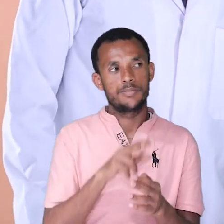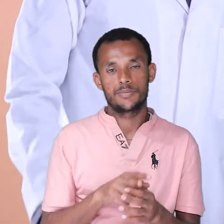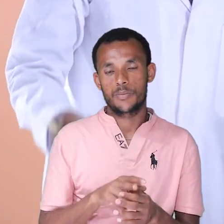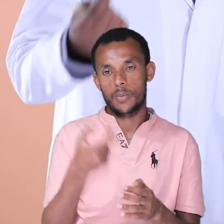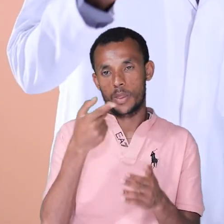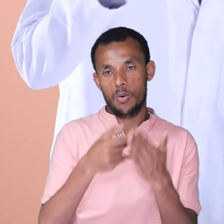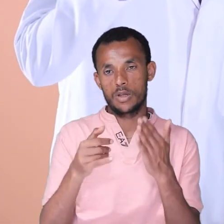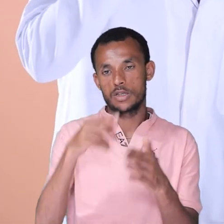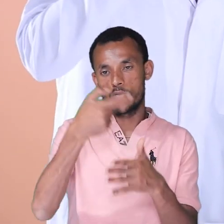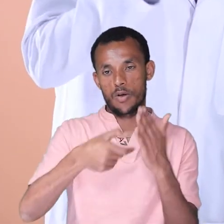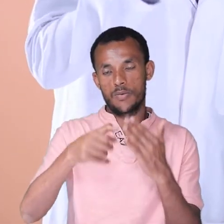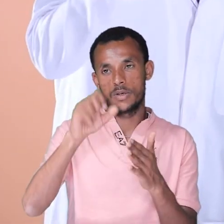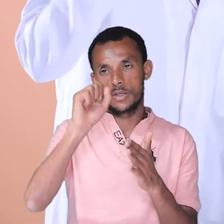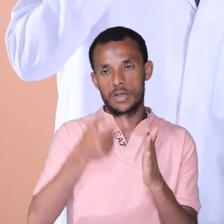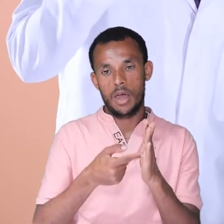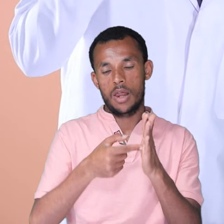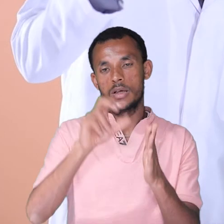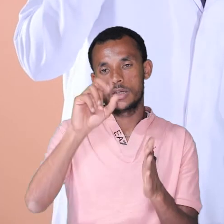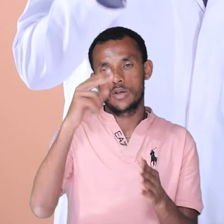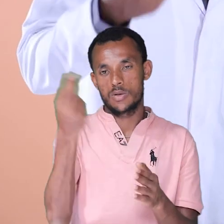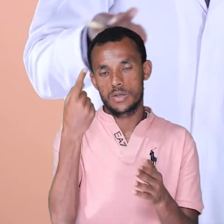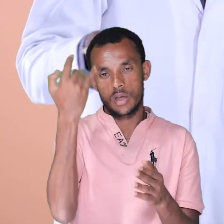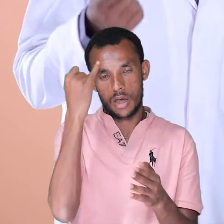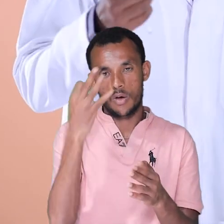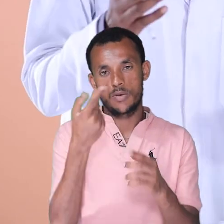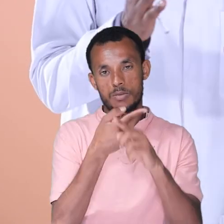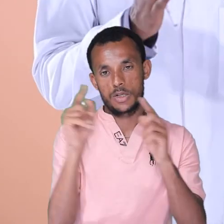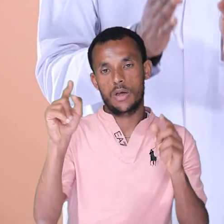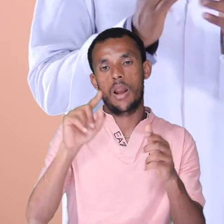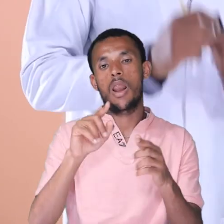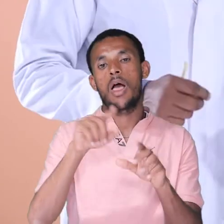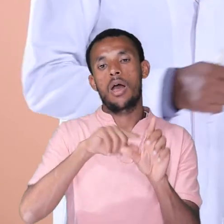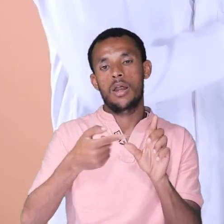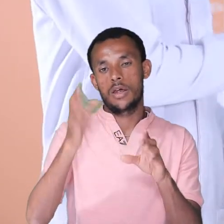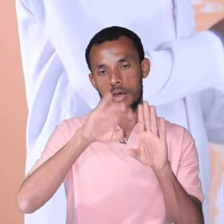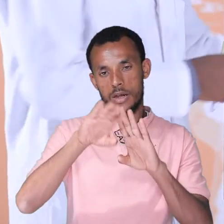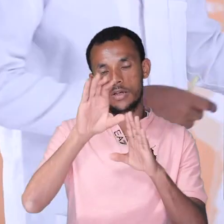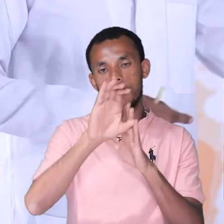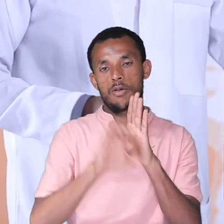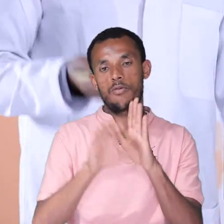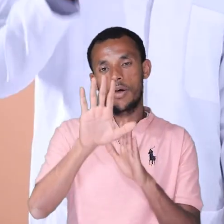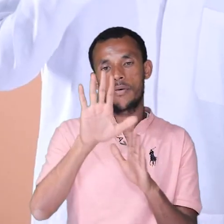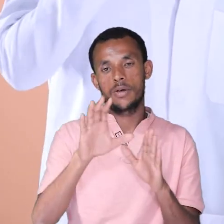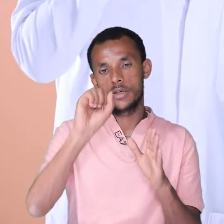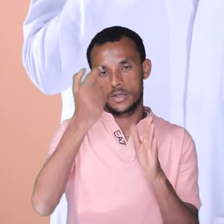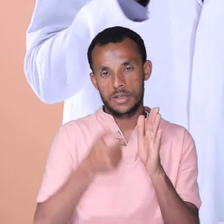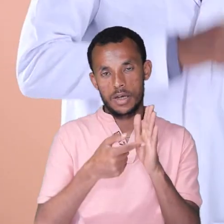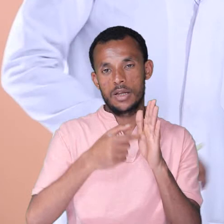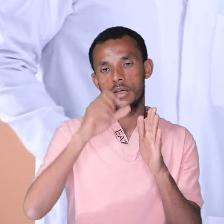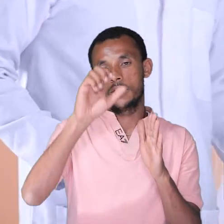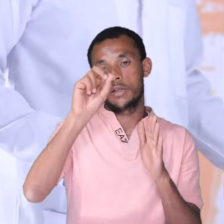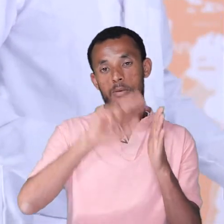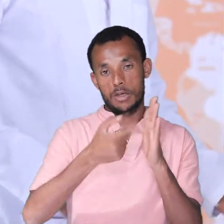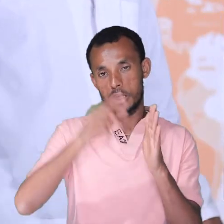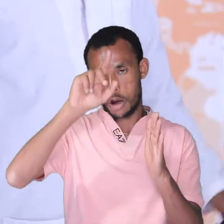sine 30 by using the idea of special angles in chapter 5? Here, sine 30 degree mean half